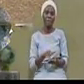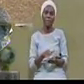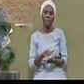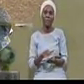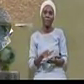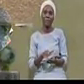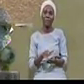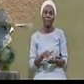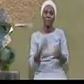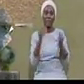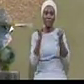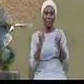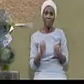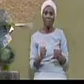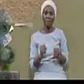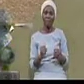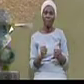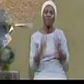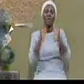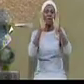Lamb.